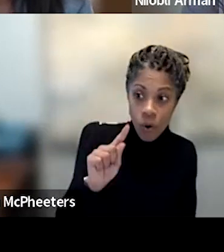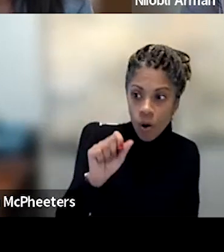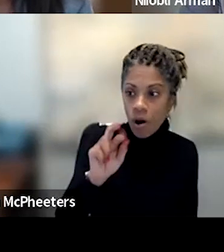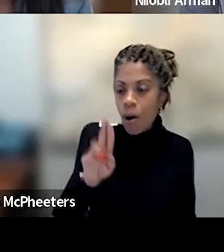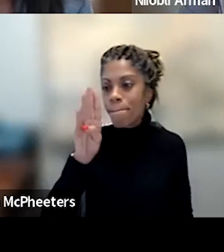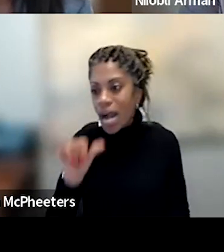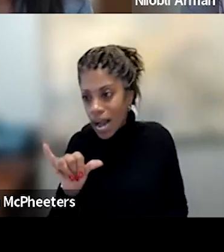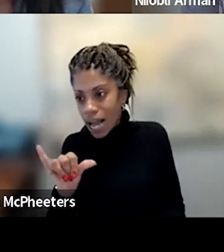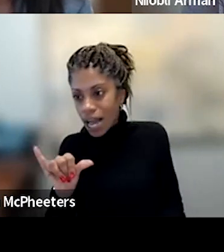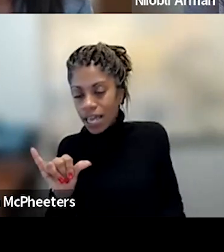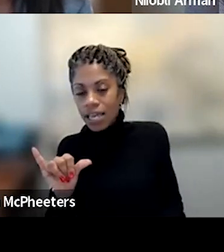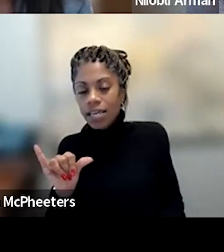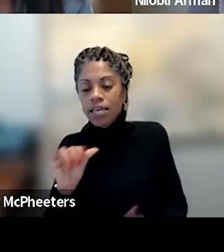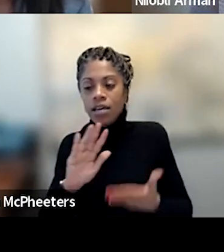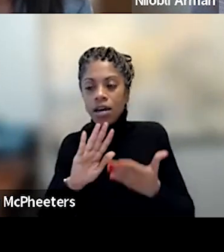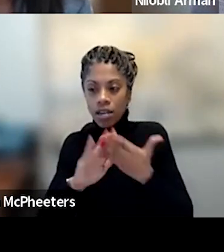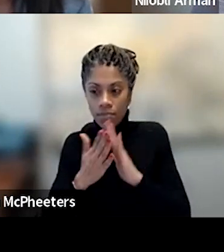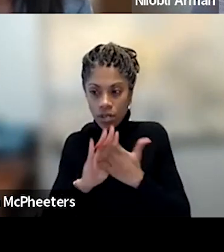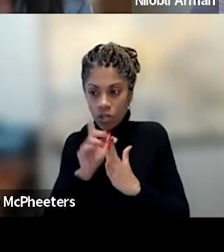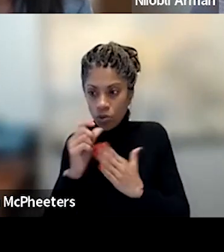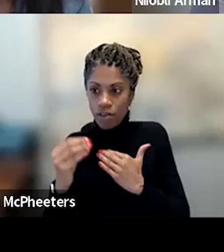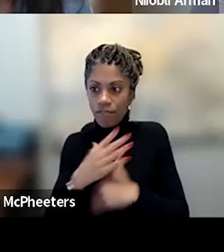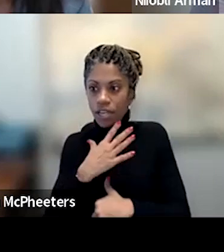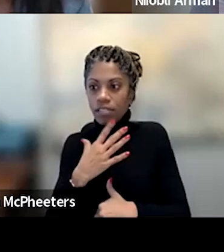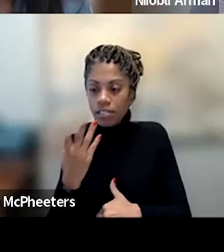it's an ongoing dialogue. Should the funder